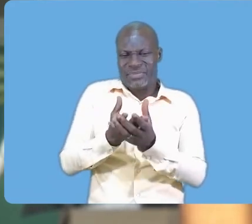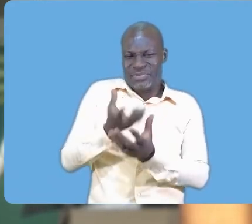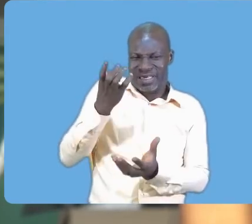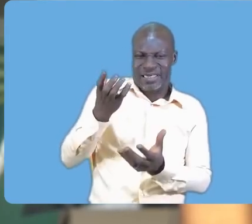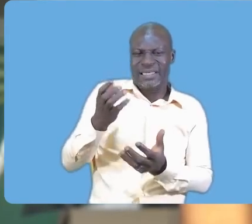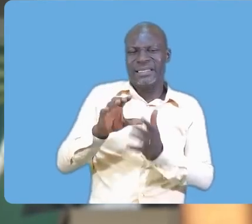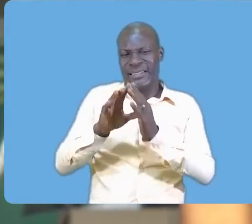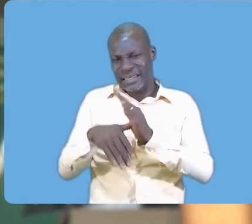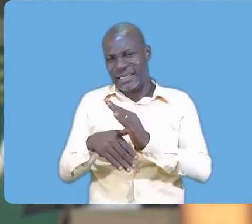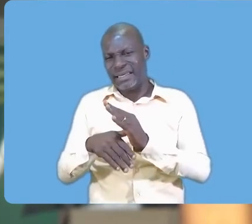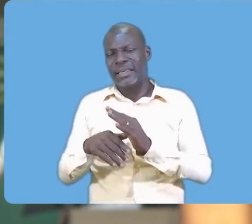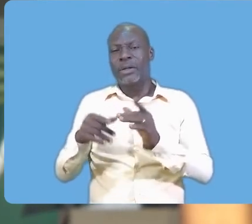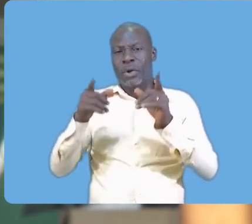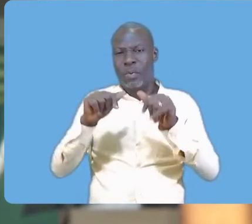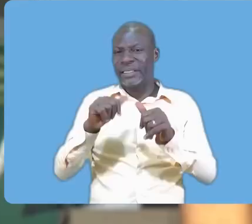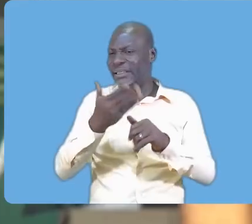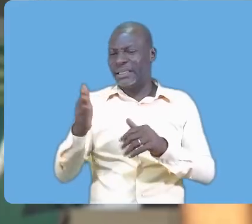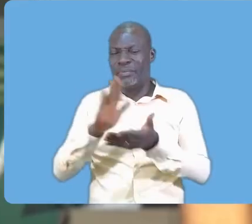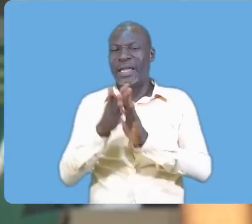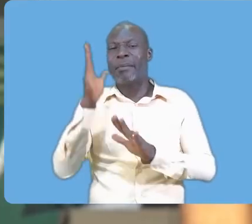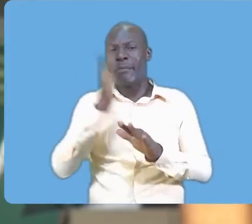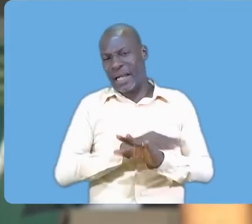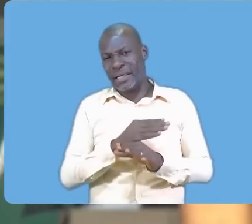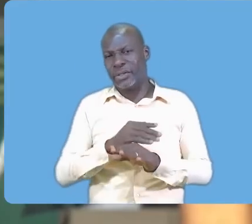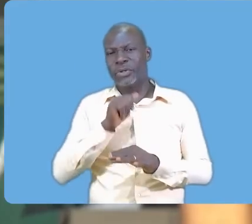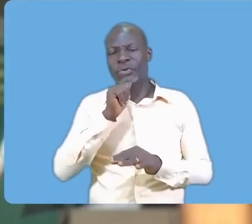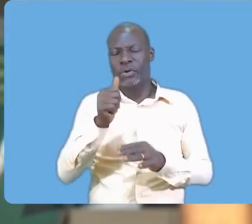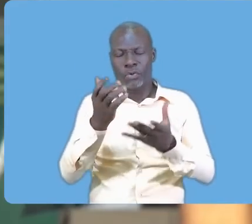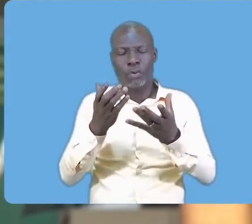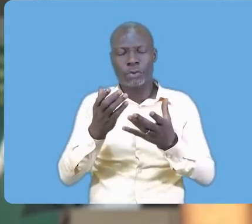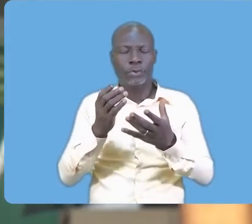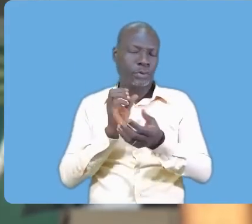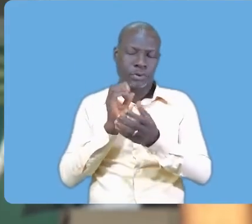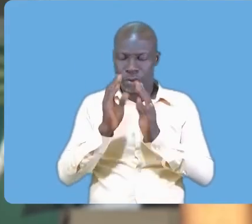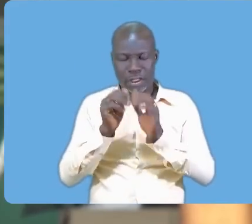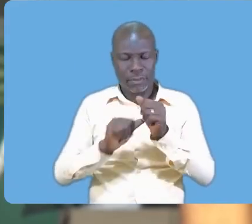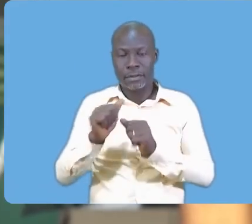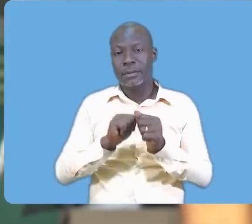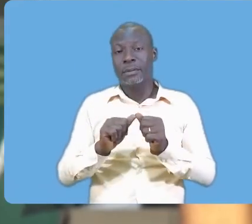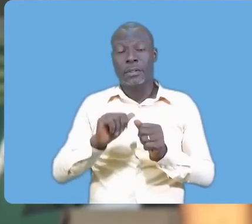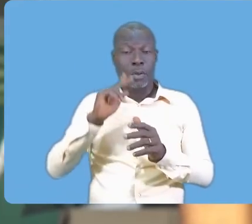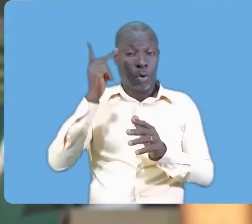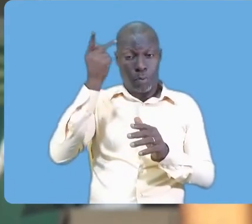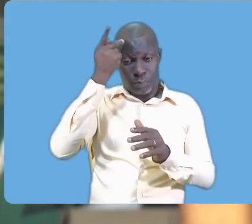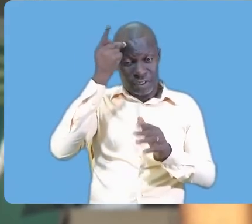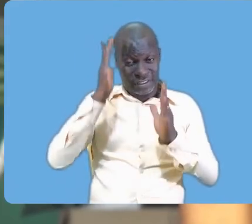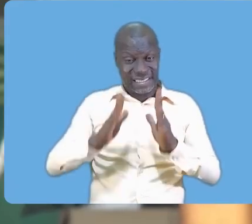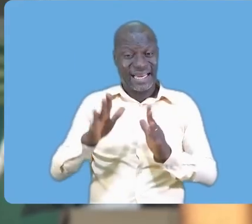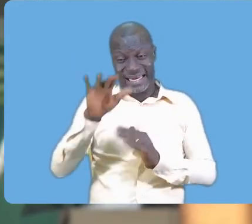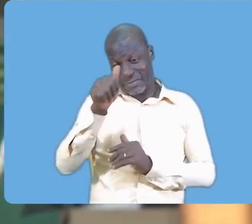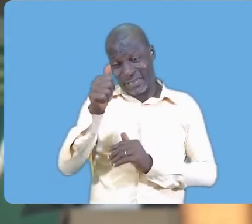no a enu enti se ne man kwiye na se ye ka ho asam a yen pese ye kan omo politicians no